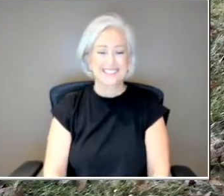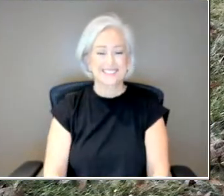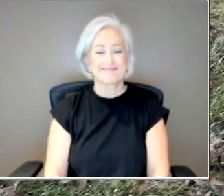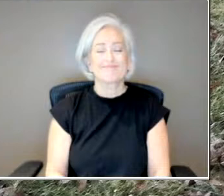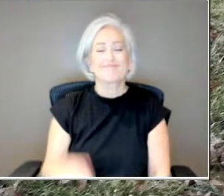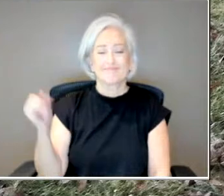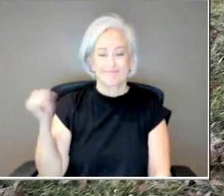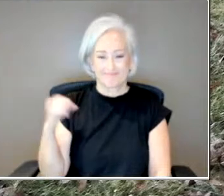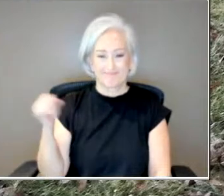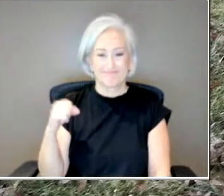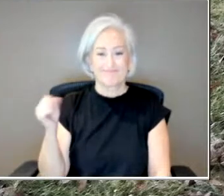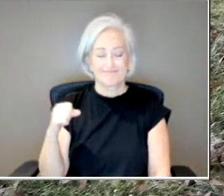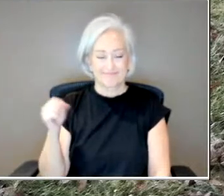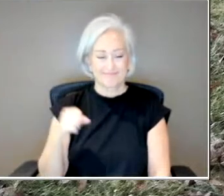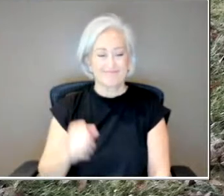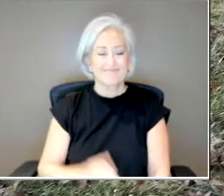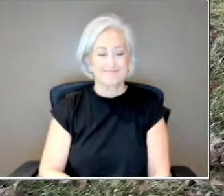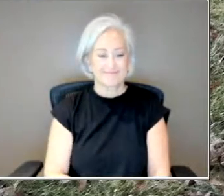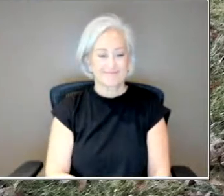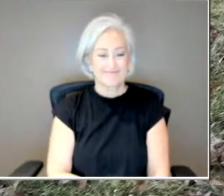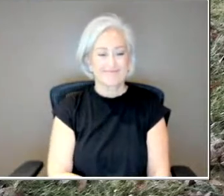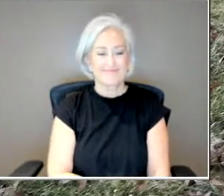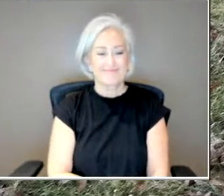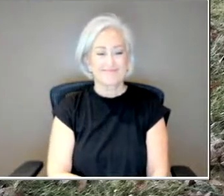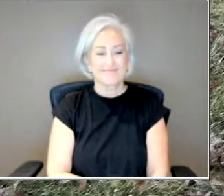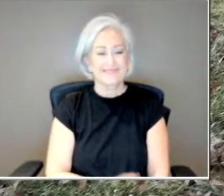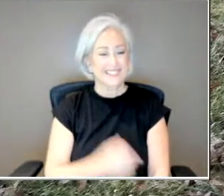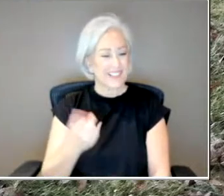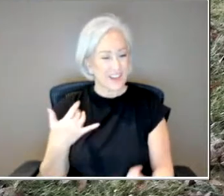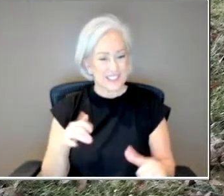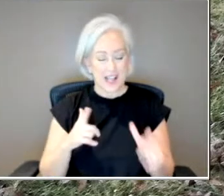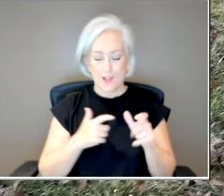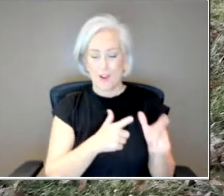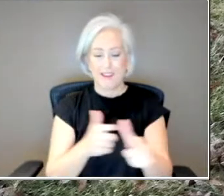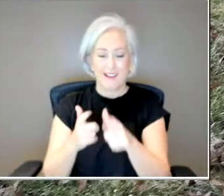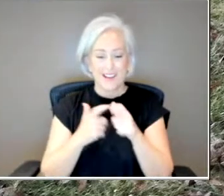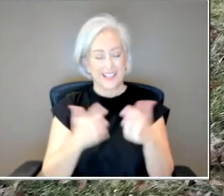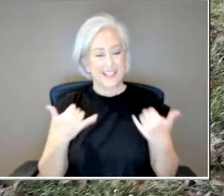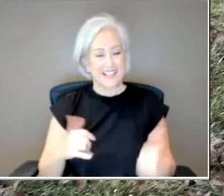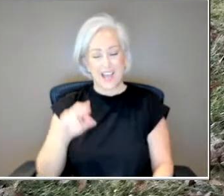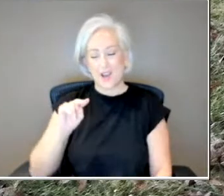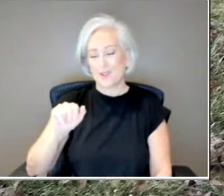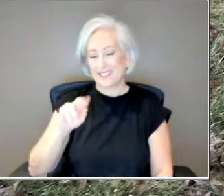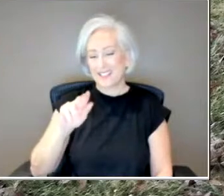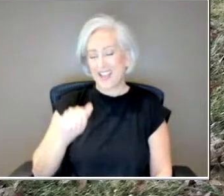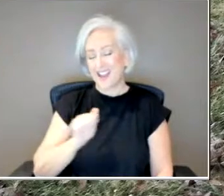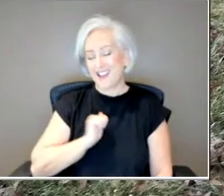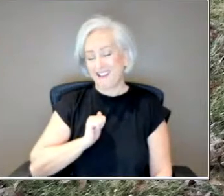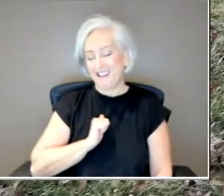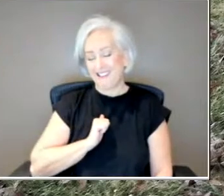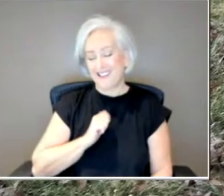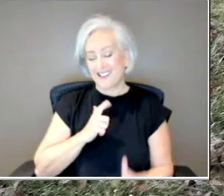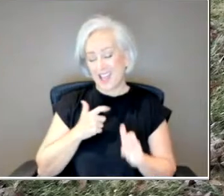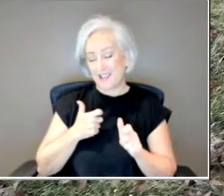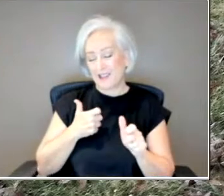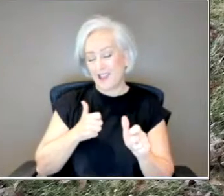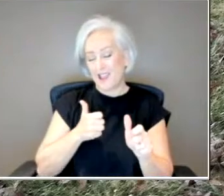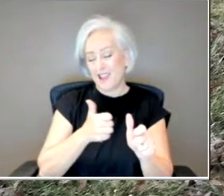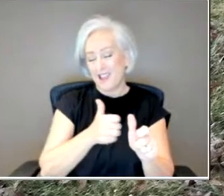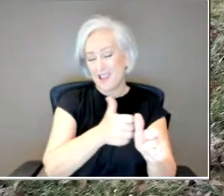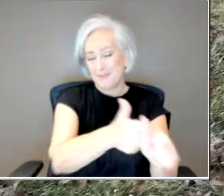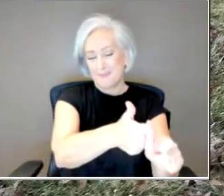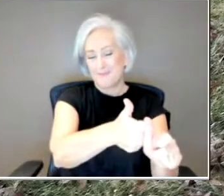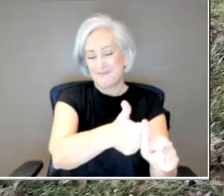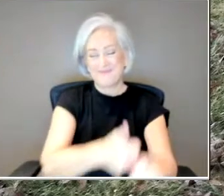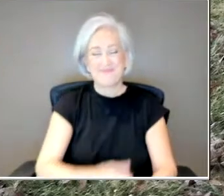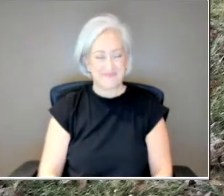Yes, because they're still running, and now Nana can almost keep up. Good. That